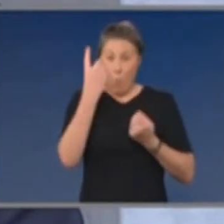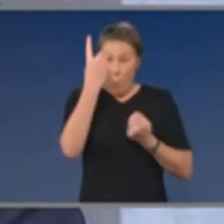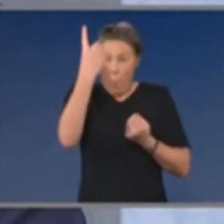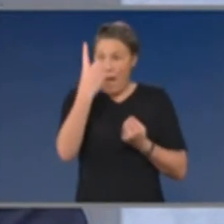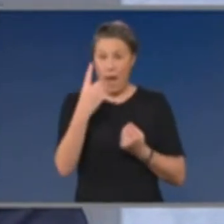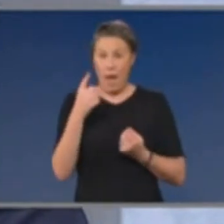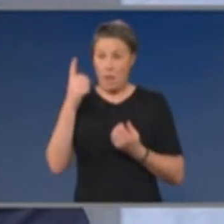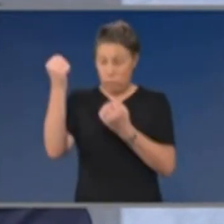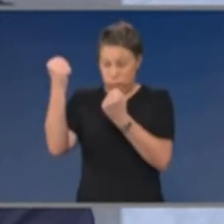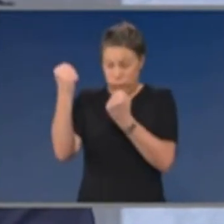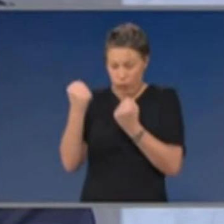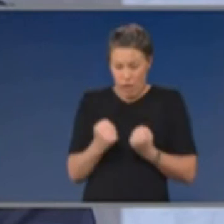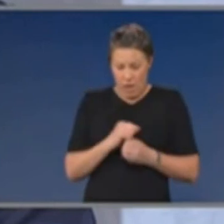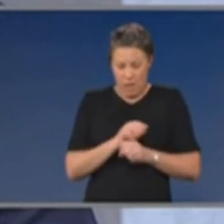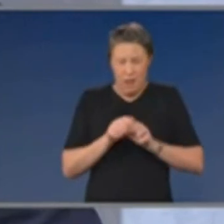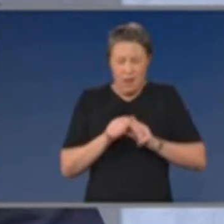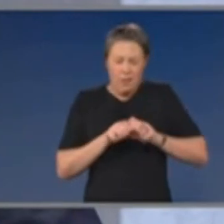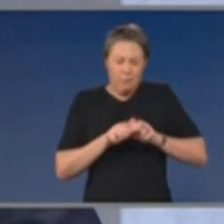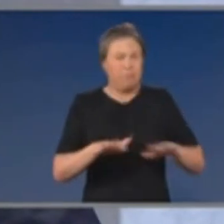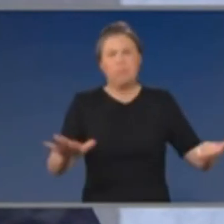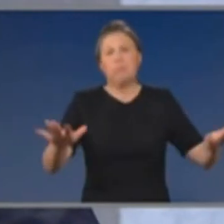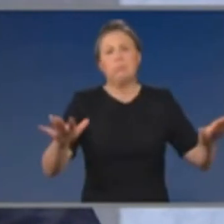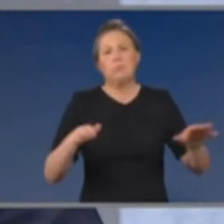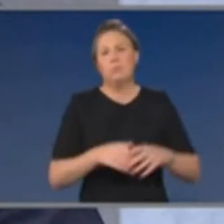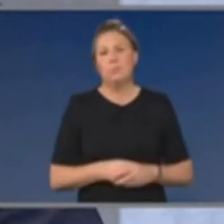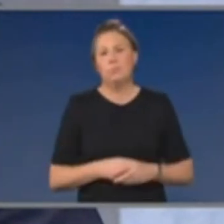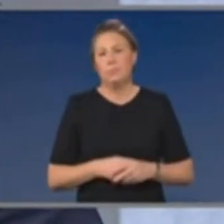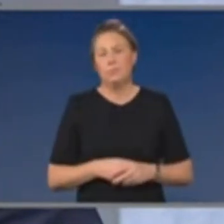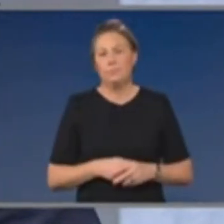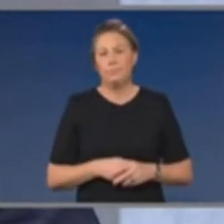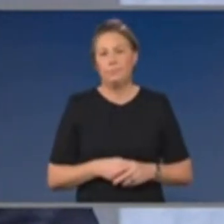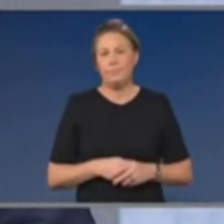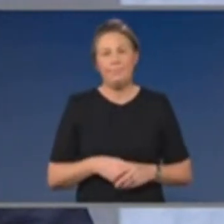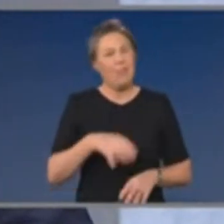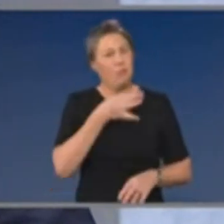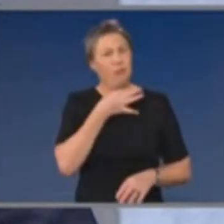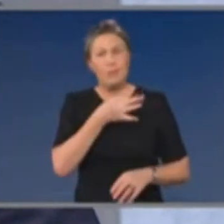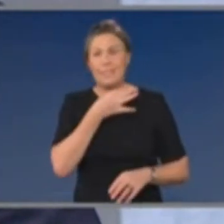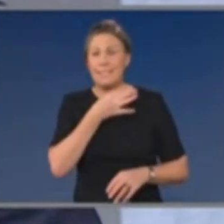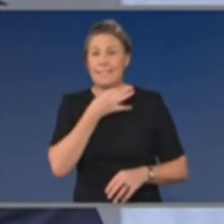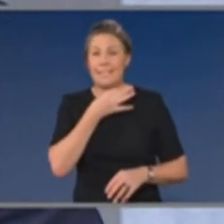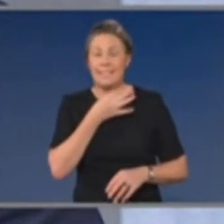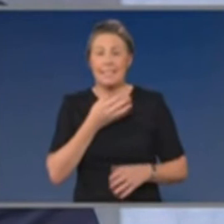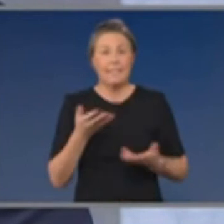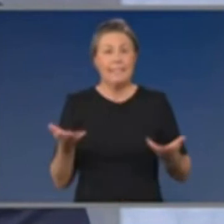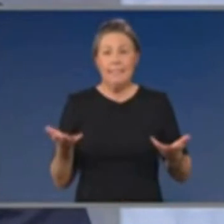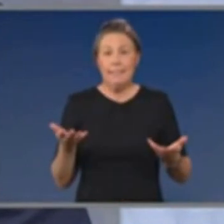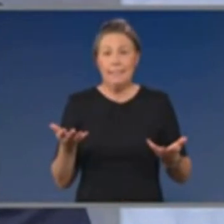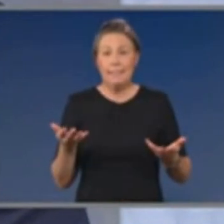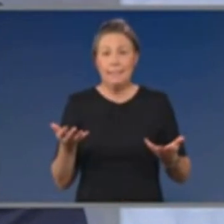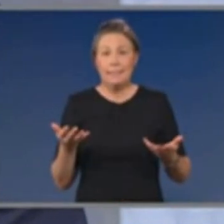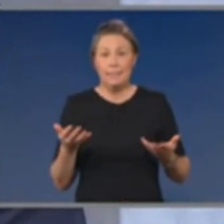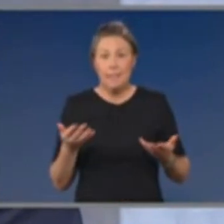become even more complacent. And so it is a very risky strategy, and one that can be very illusory. And it's one